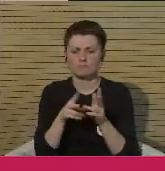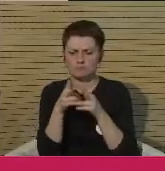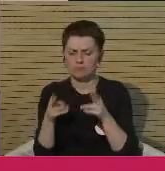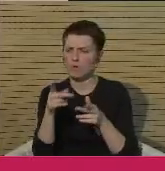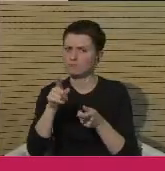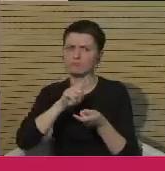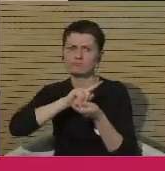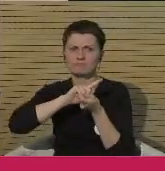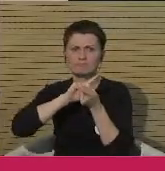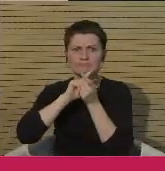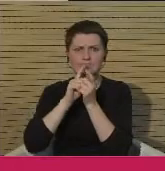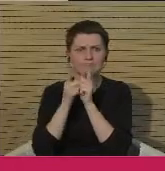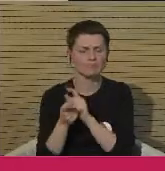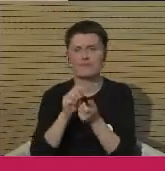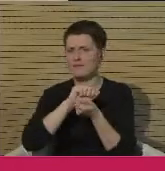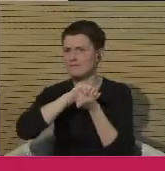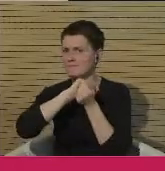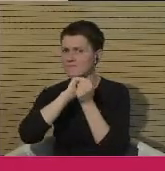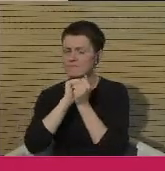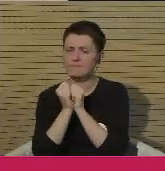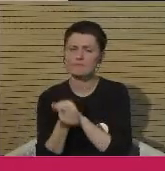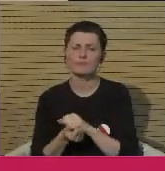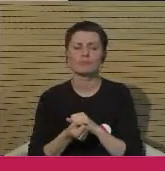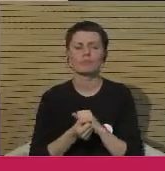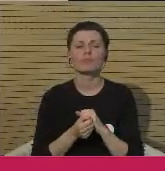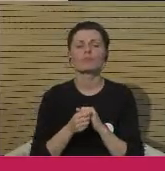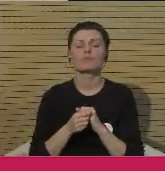last 2 months, Minsk has changed into